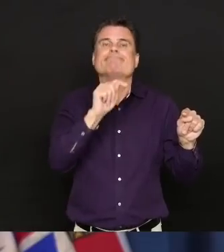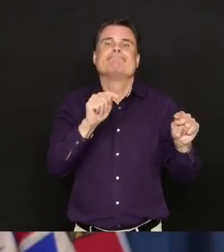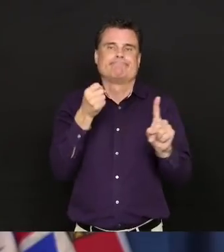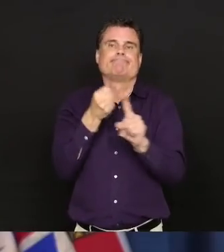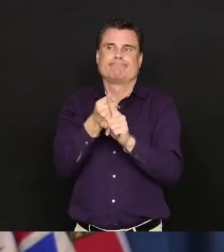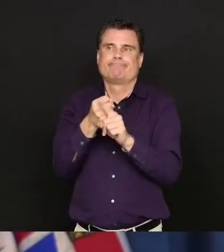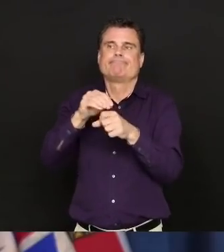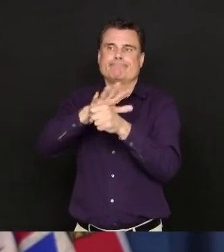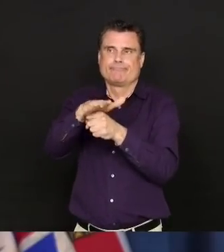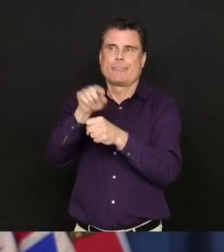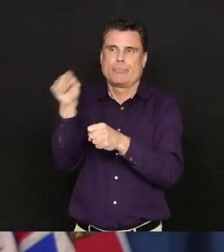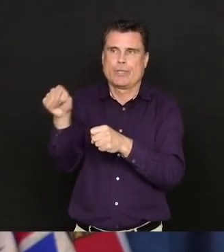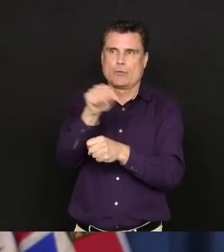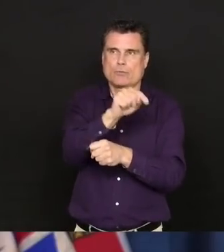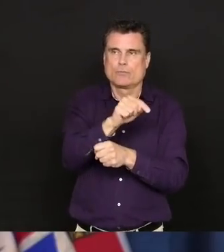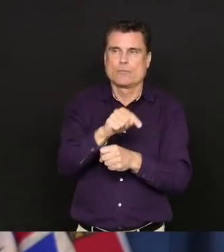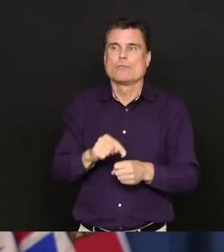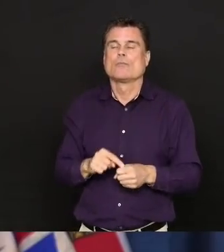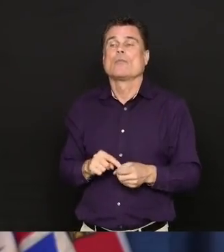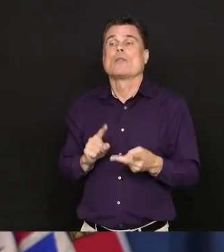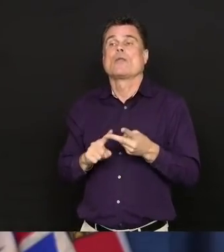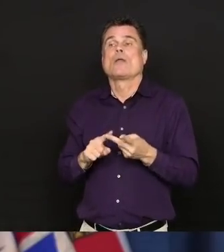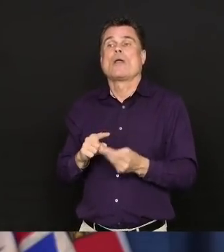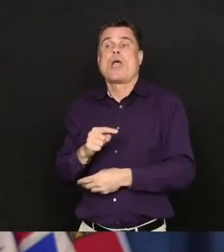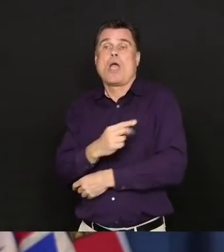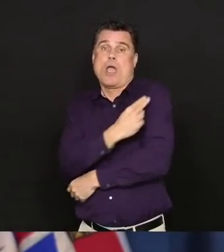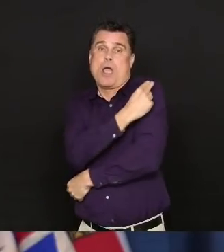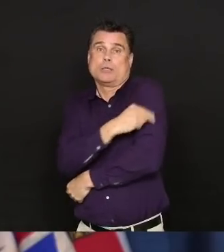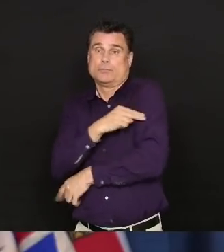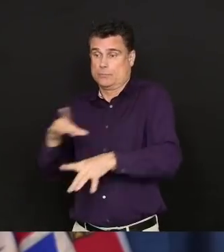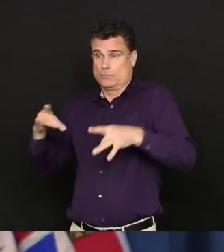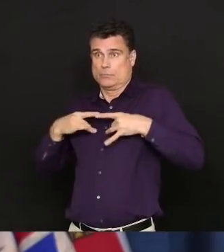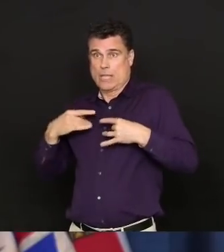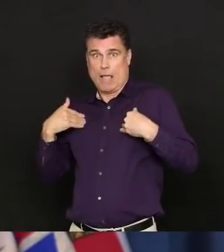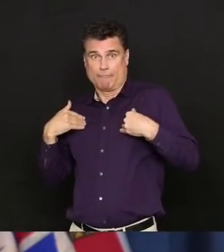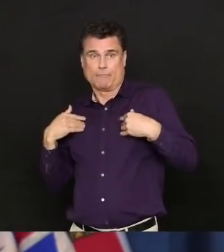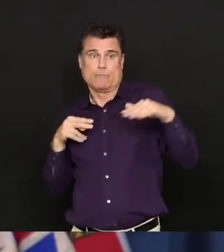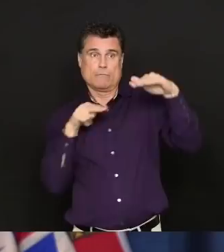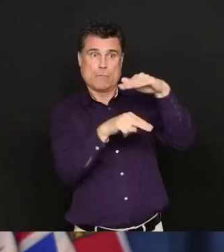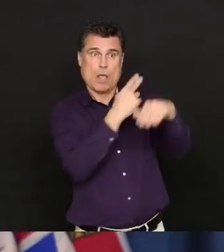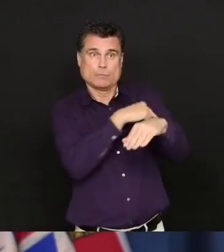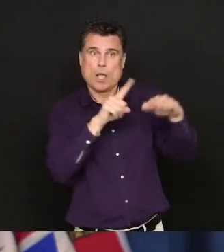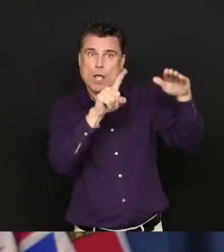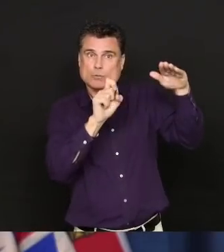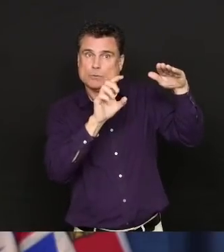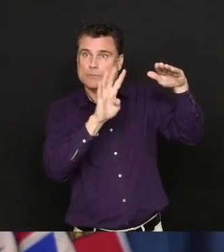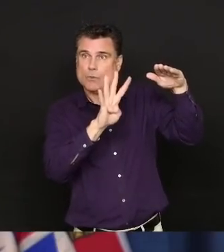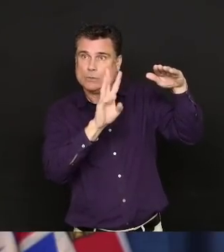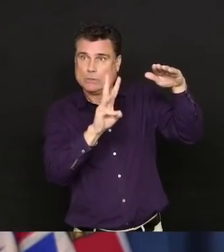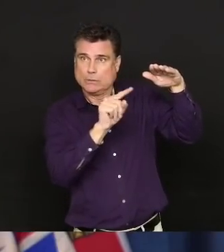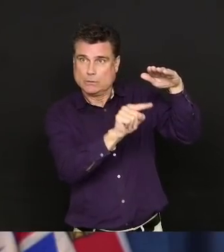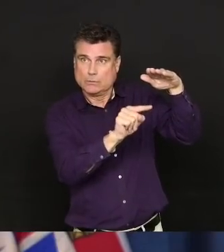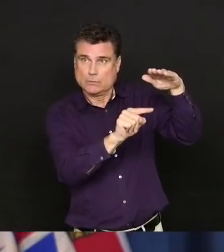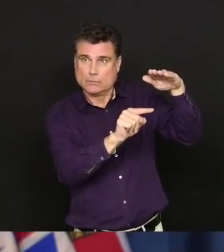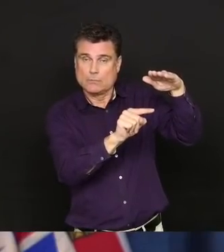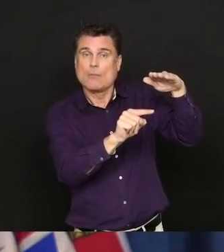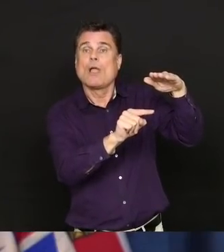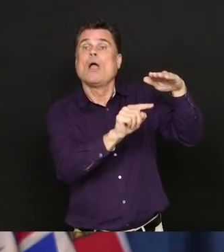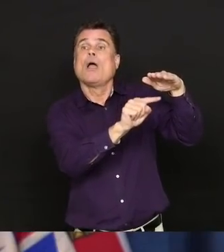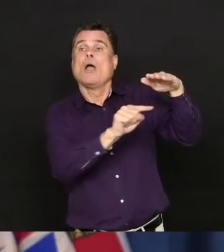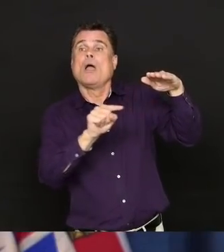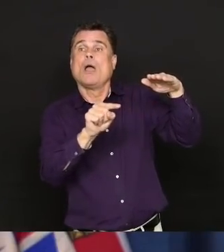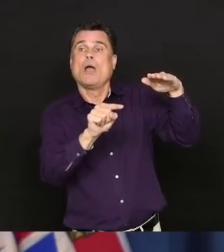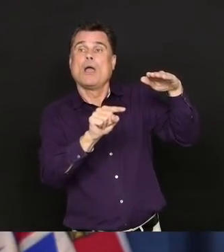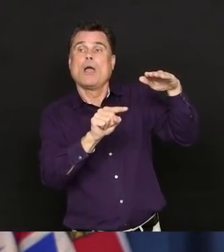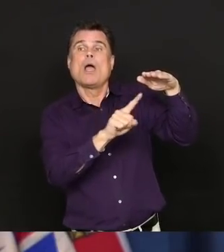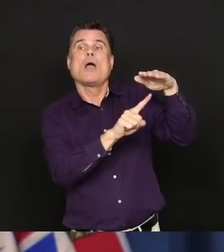Columbia, and of those, 64 are in intensive care unit. Or in critical care areas.